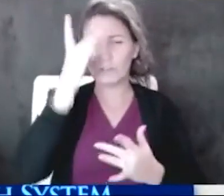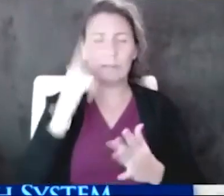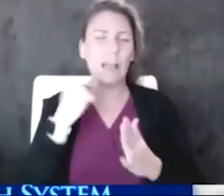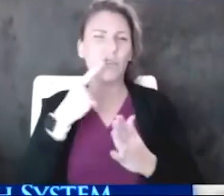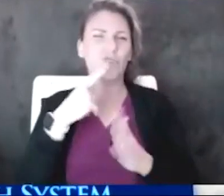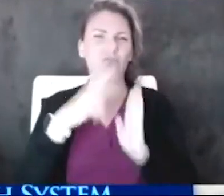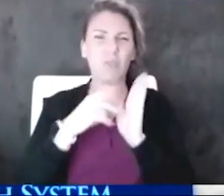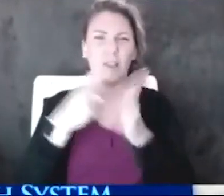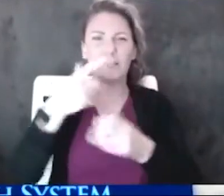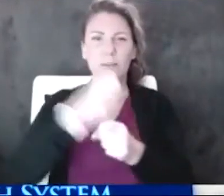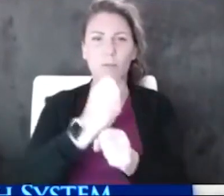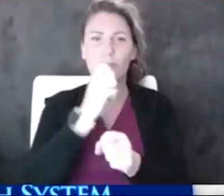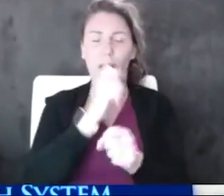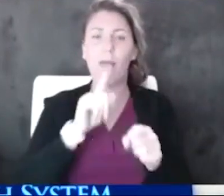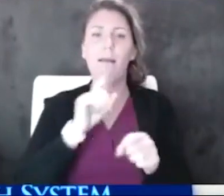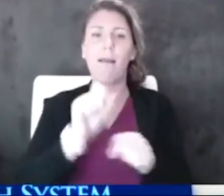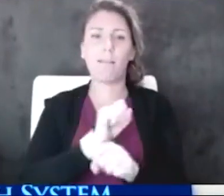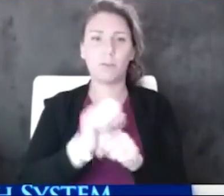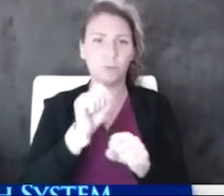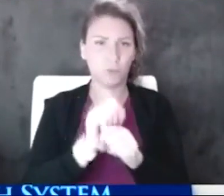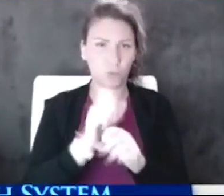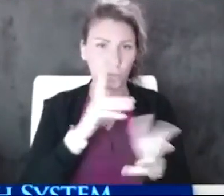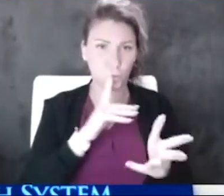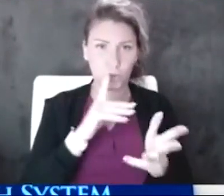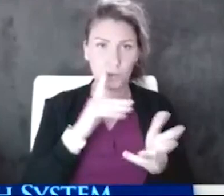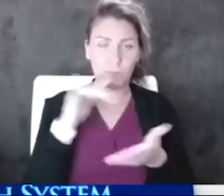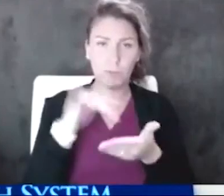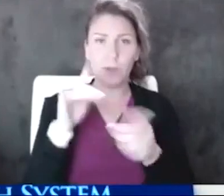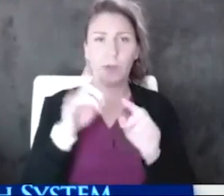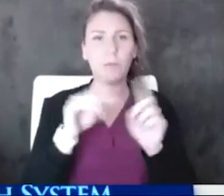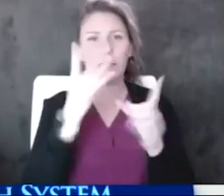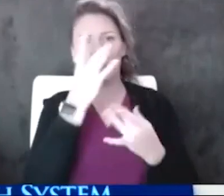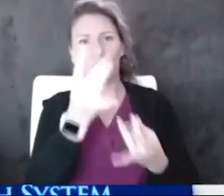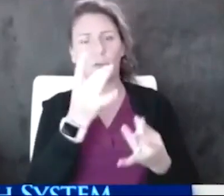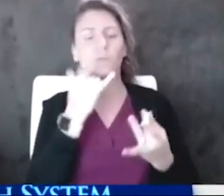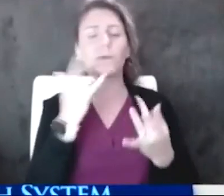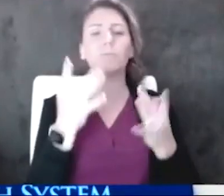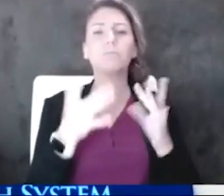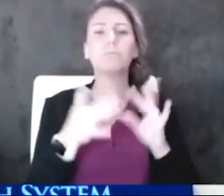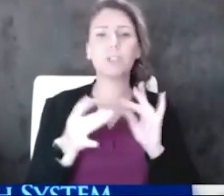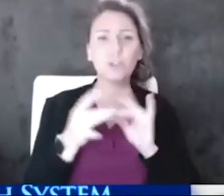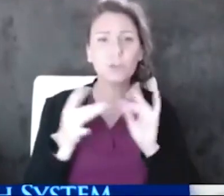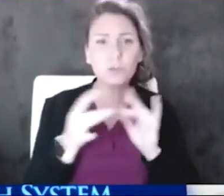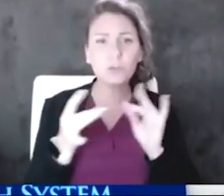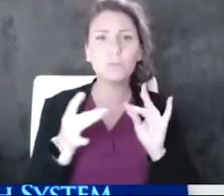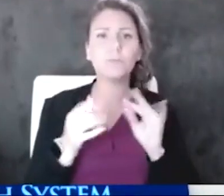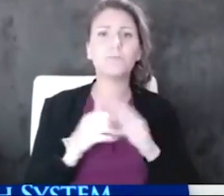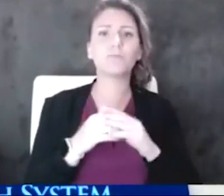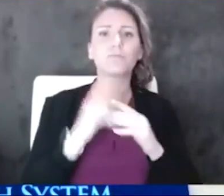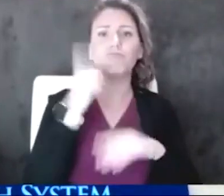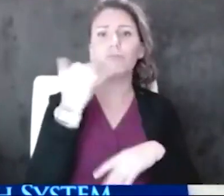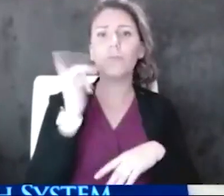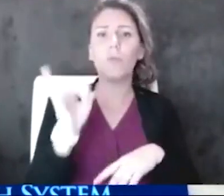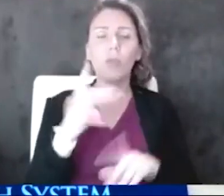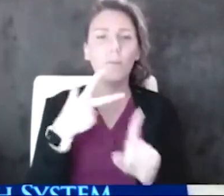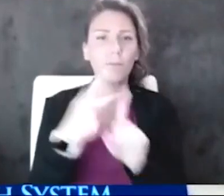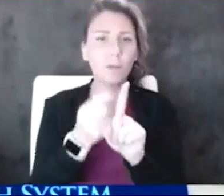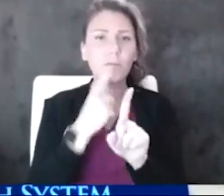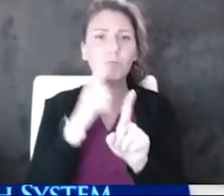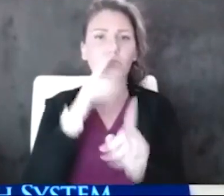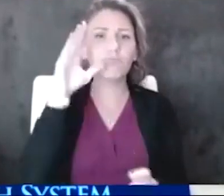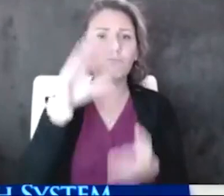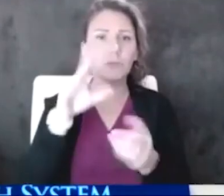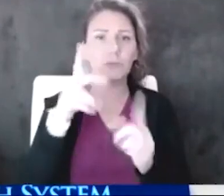far. But interesting in what it pointed out is that it looks like vaccination does reduce the risk of transmission. It